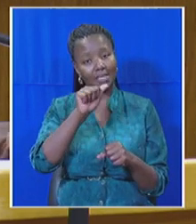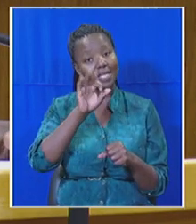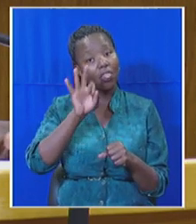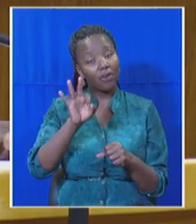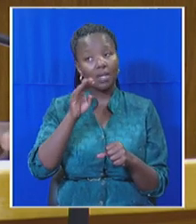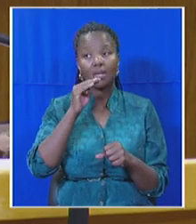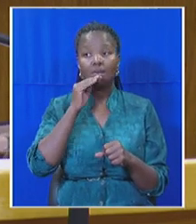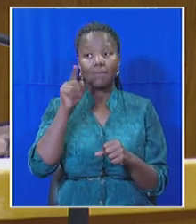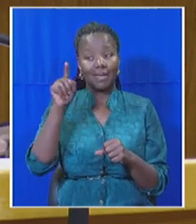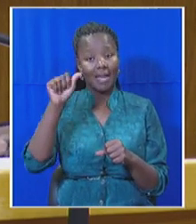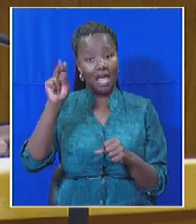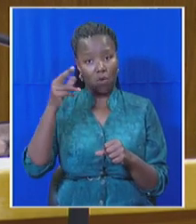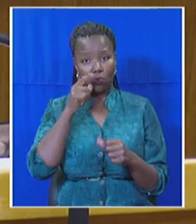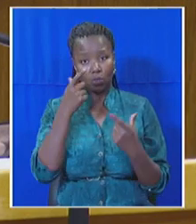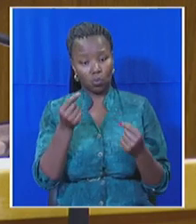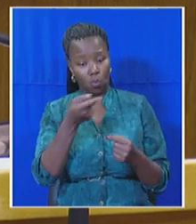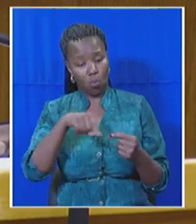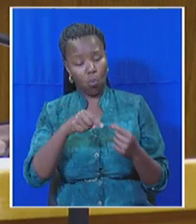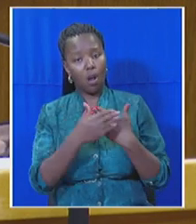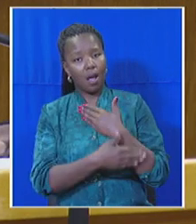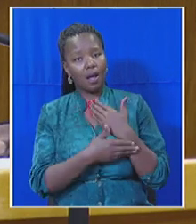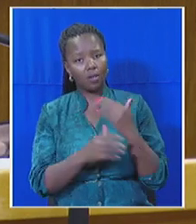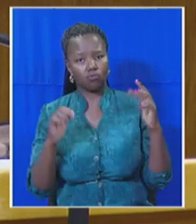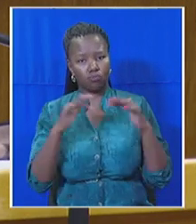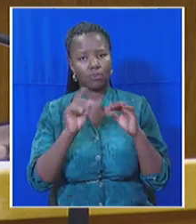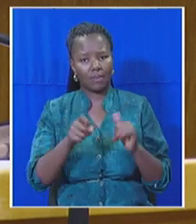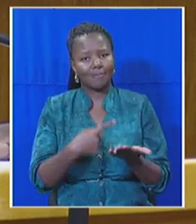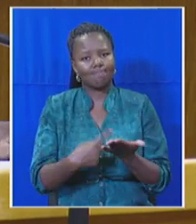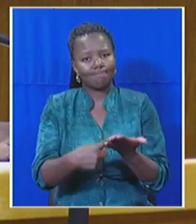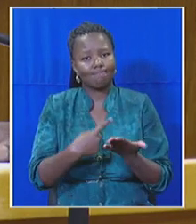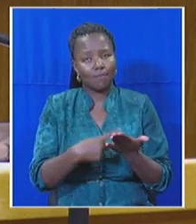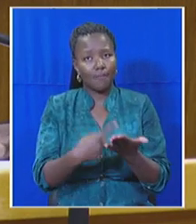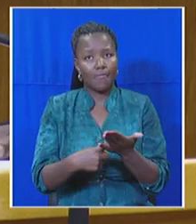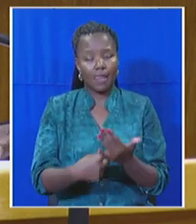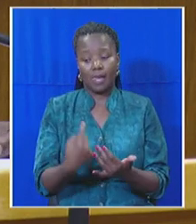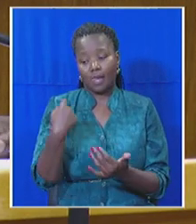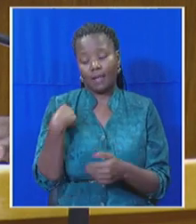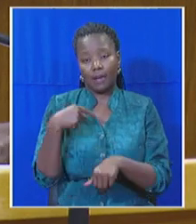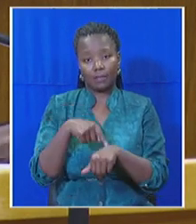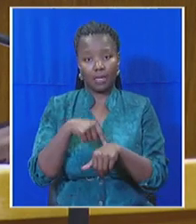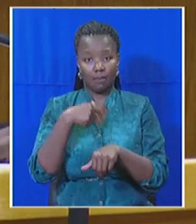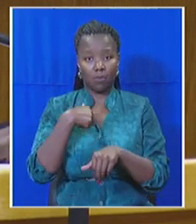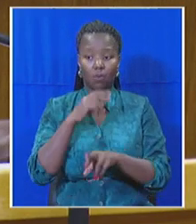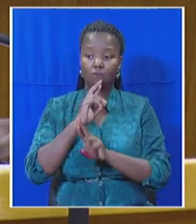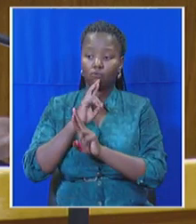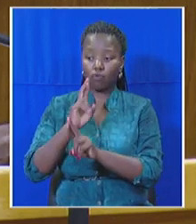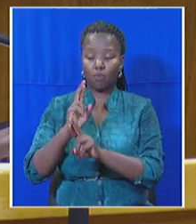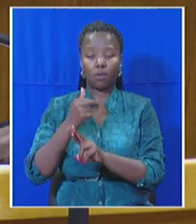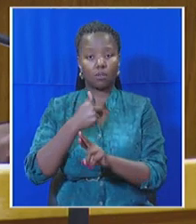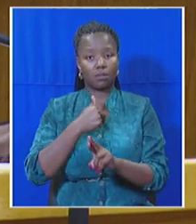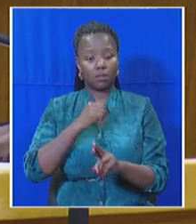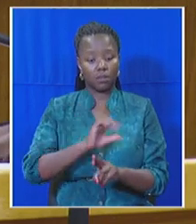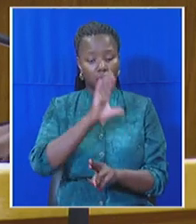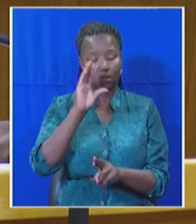states' parliament. The major highlights of the department activities were that during the reporting period, South Africa assumed the